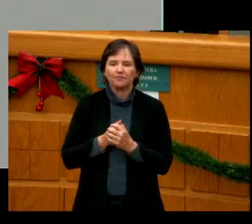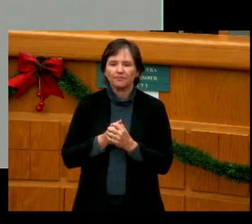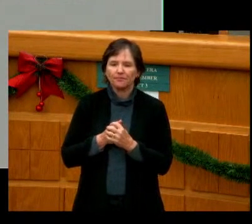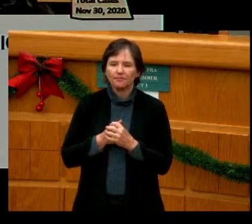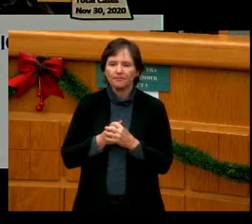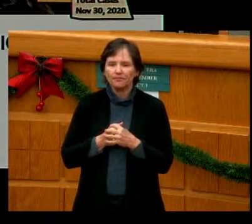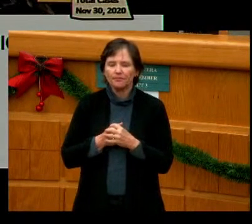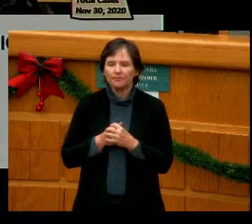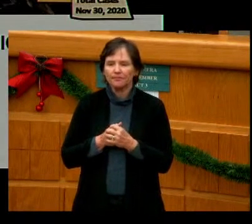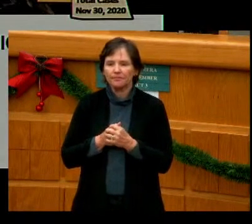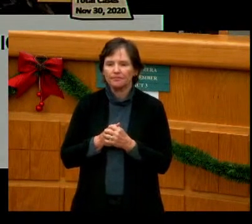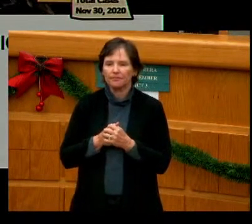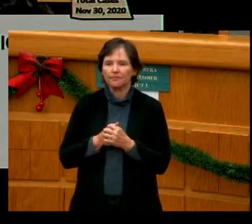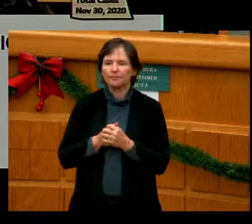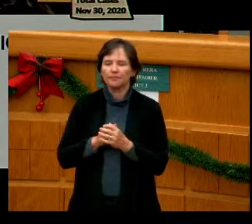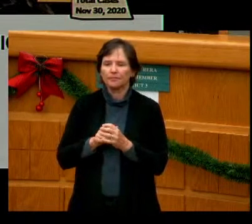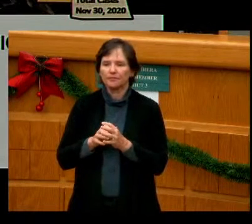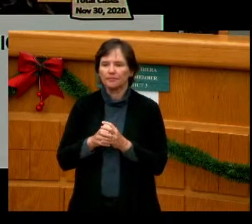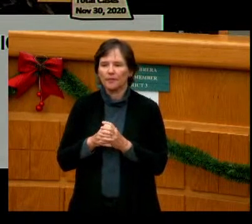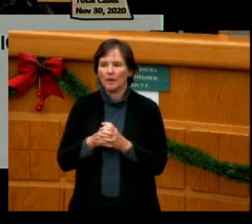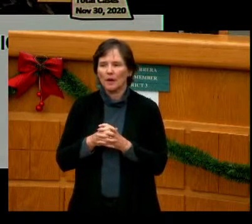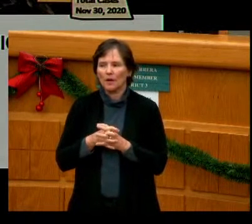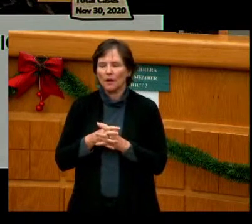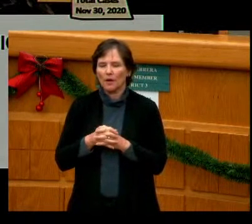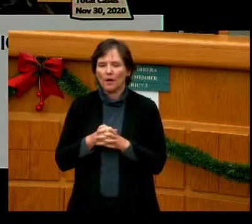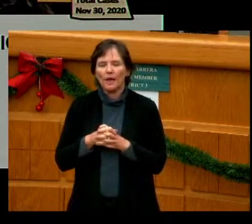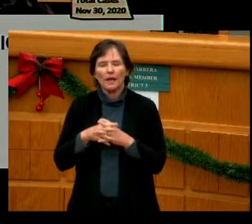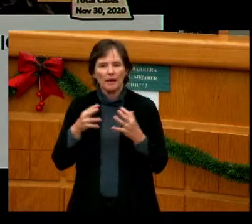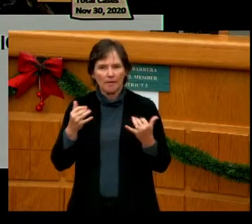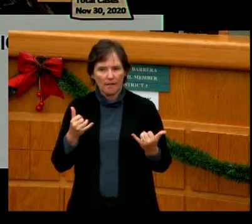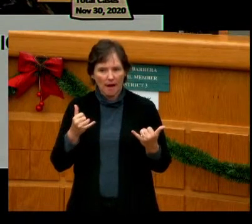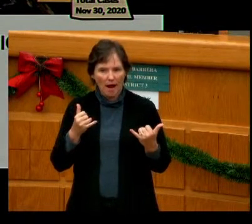their family or wherever they're going to celebrate Thanksgiving.